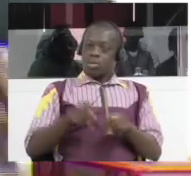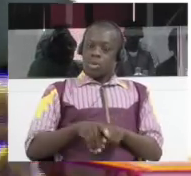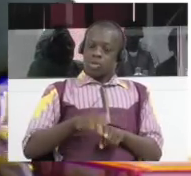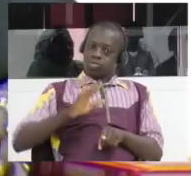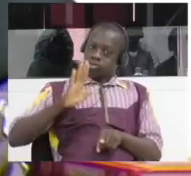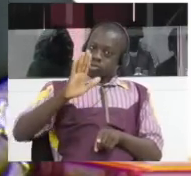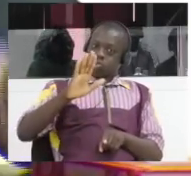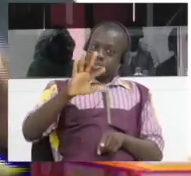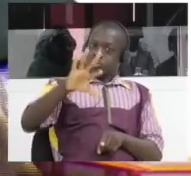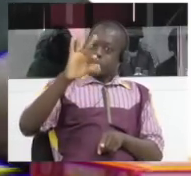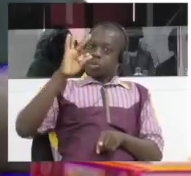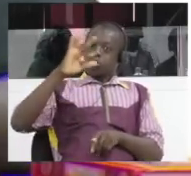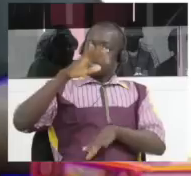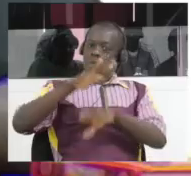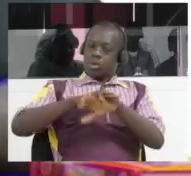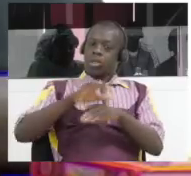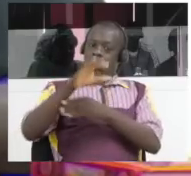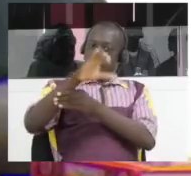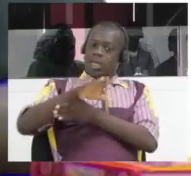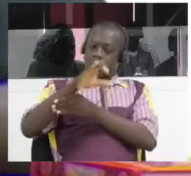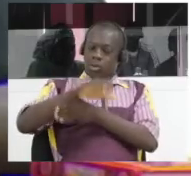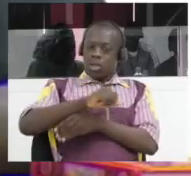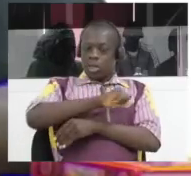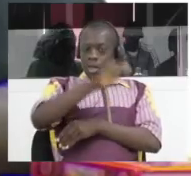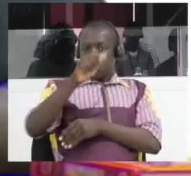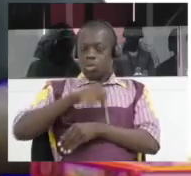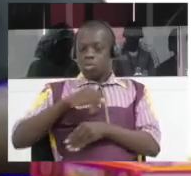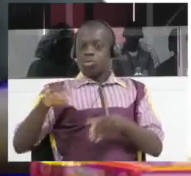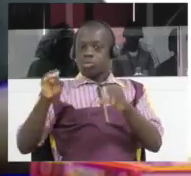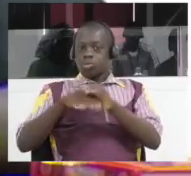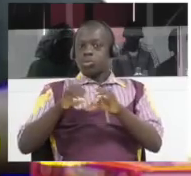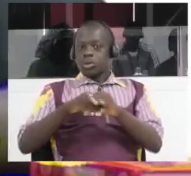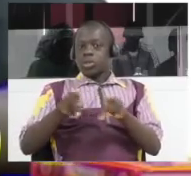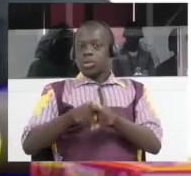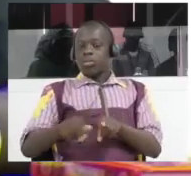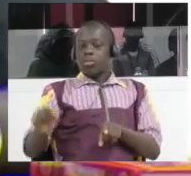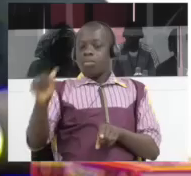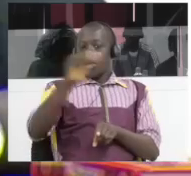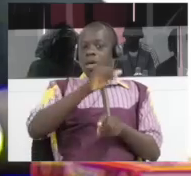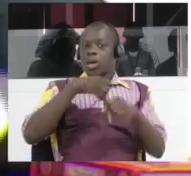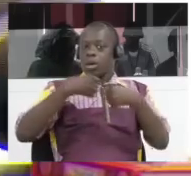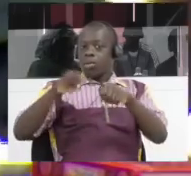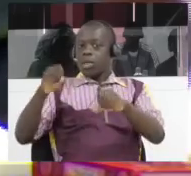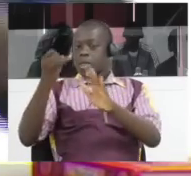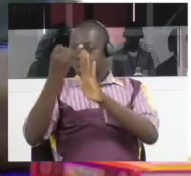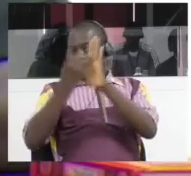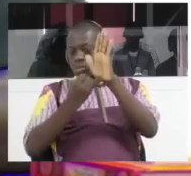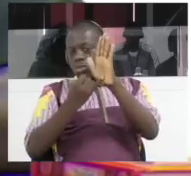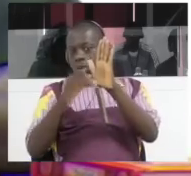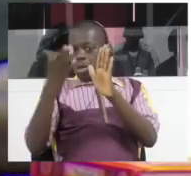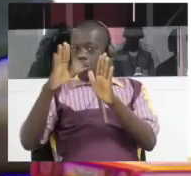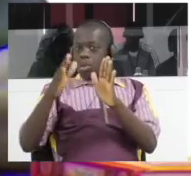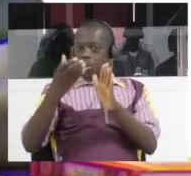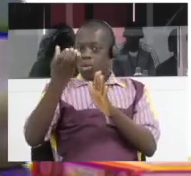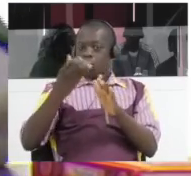the decision on the council and its composition and get back to practical issues and maybe come back to it